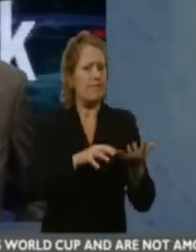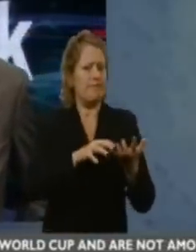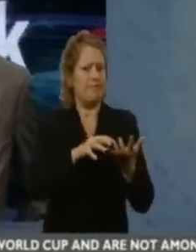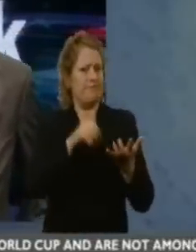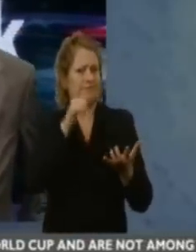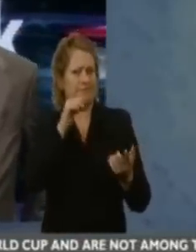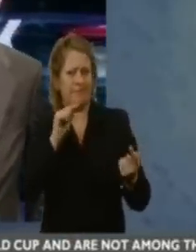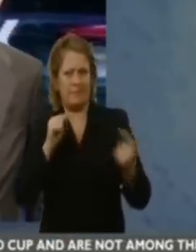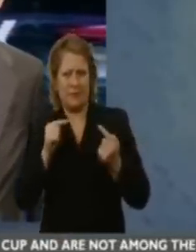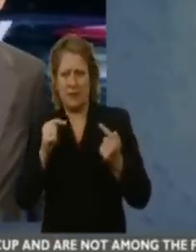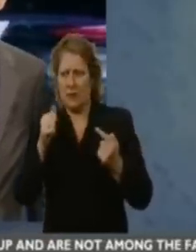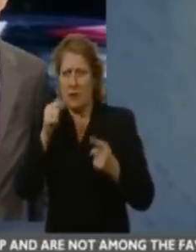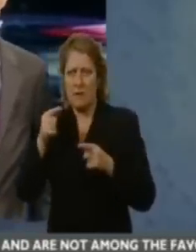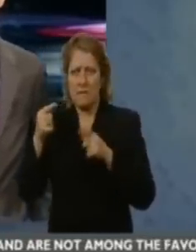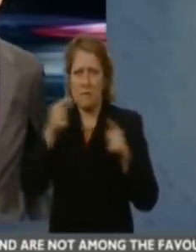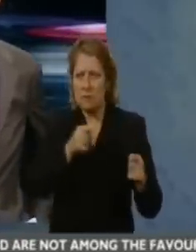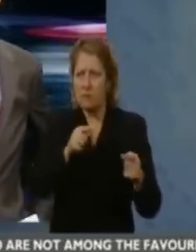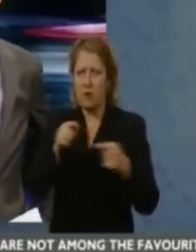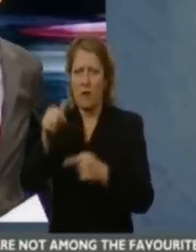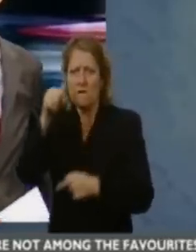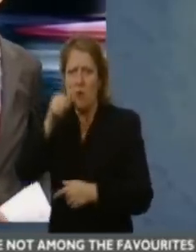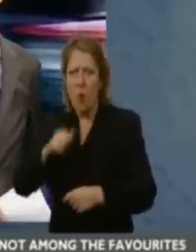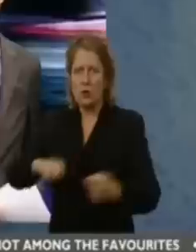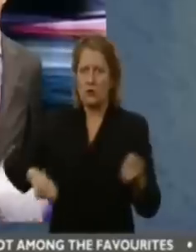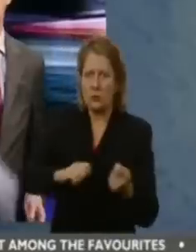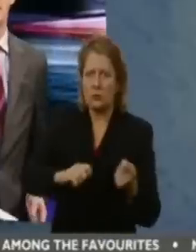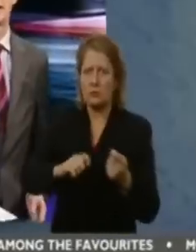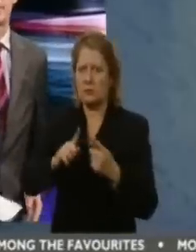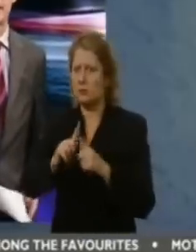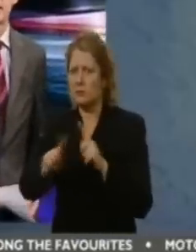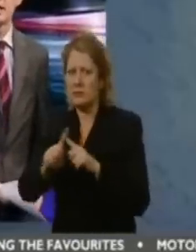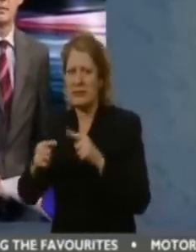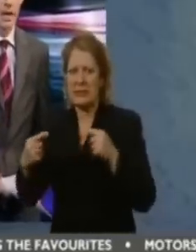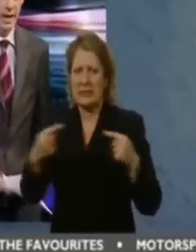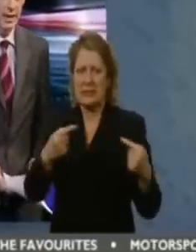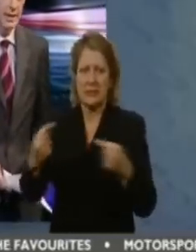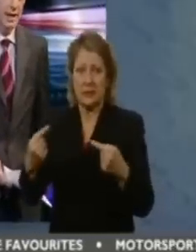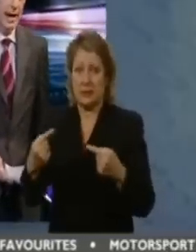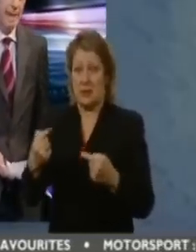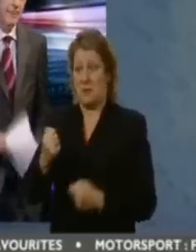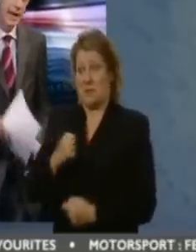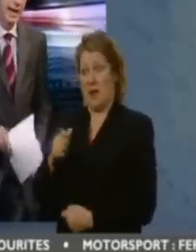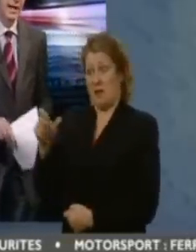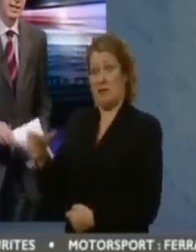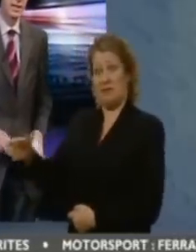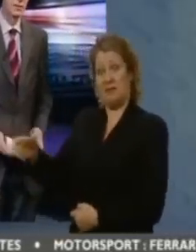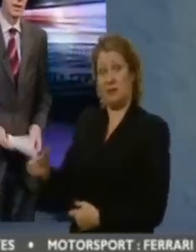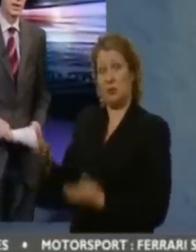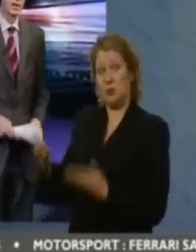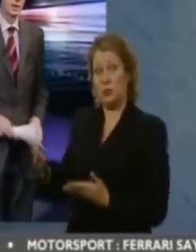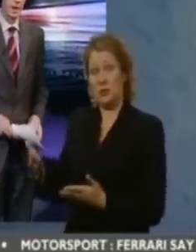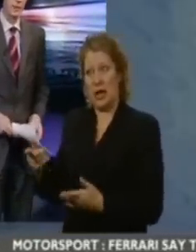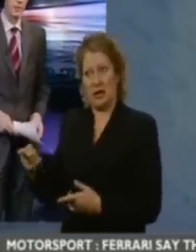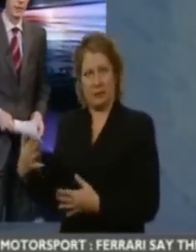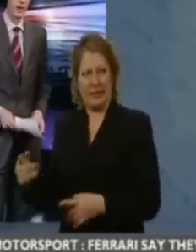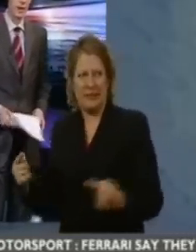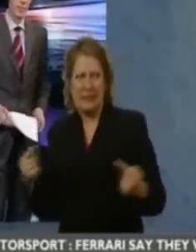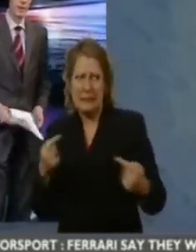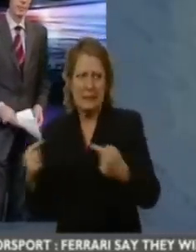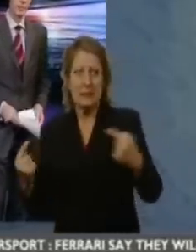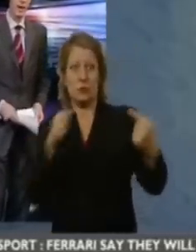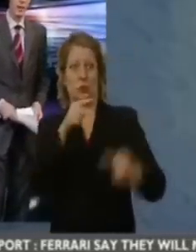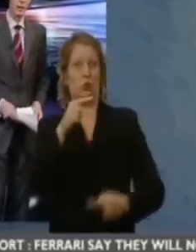dark tale of alleged fraud, corruption and intimidation, which has pitted my guest today against the Russian